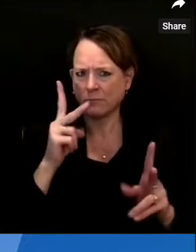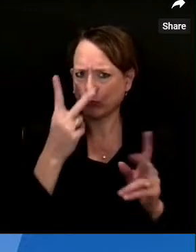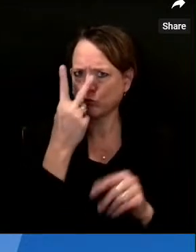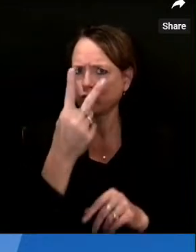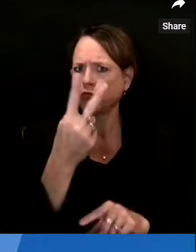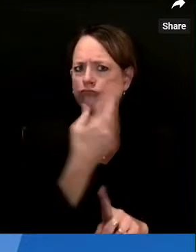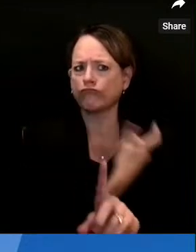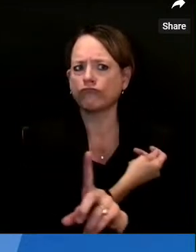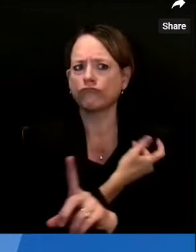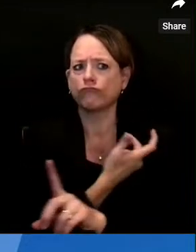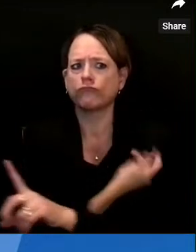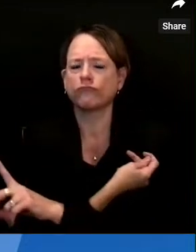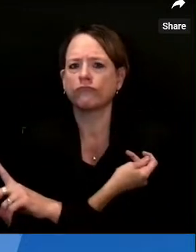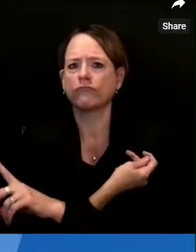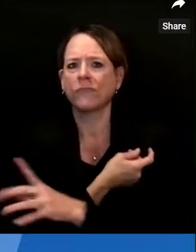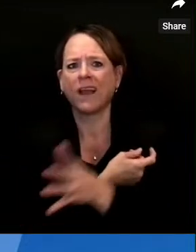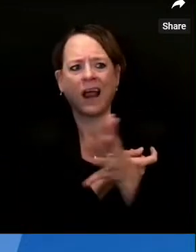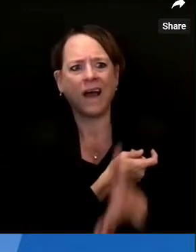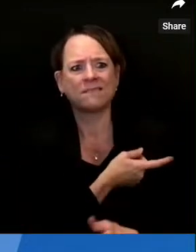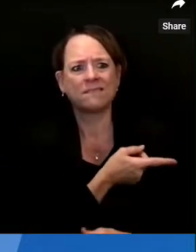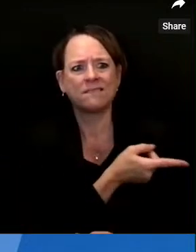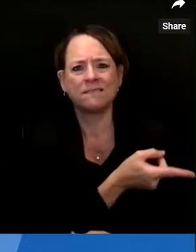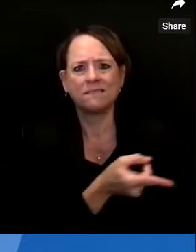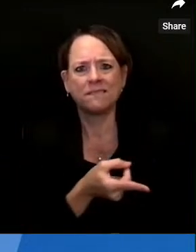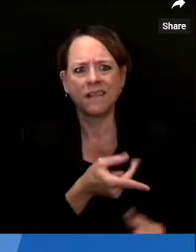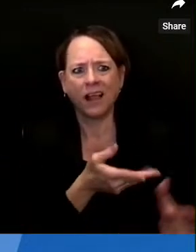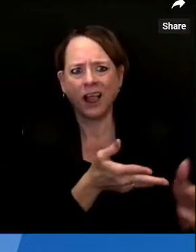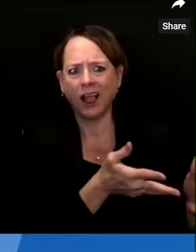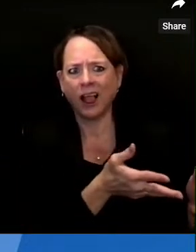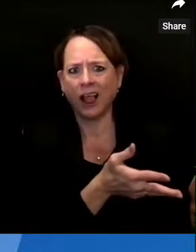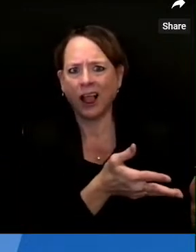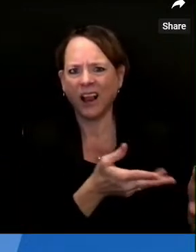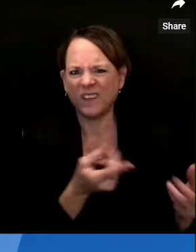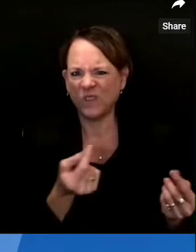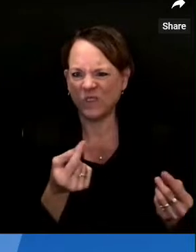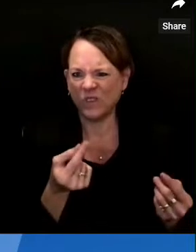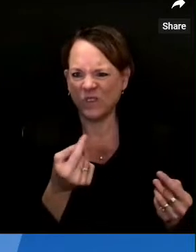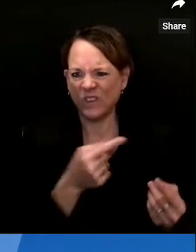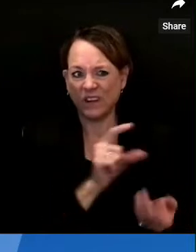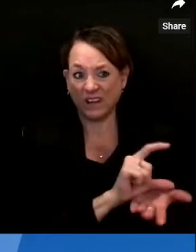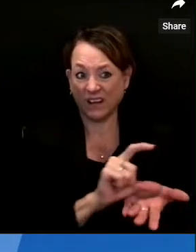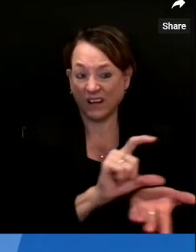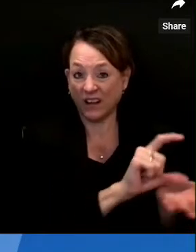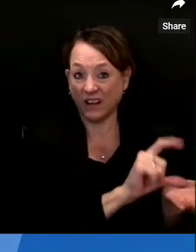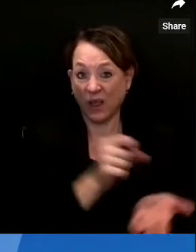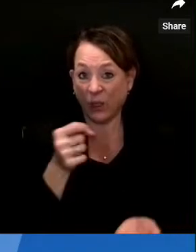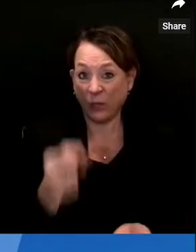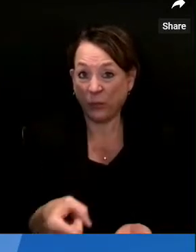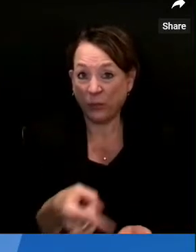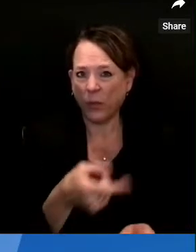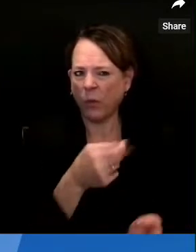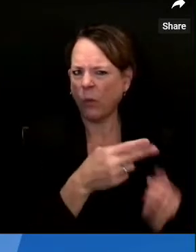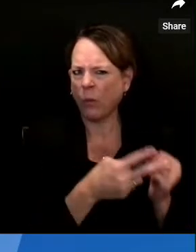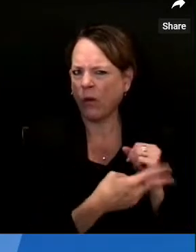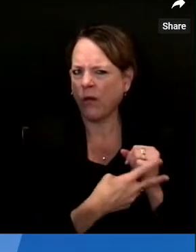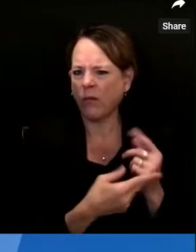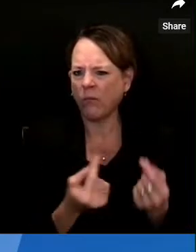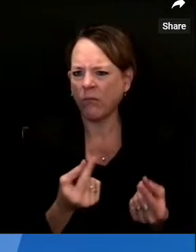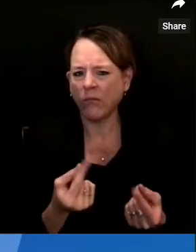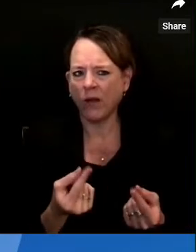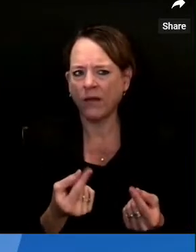vaccines? Obviously, they are discarded. Do you have any information on that? And is the state adjusting how many vaccines that they're